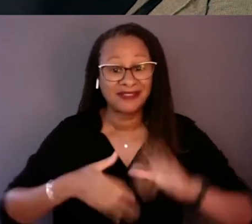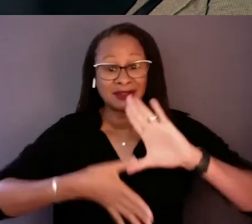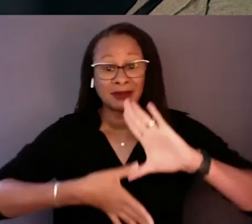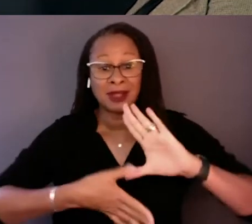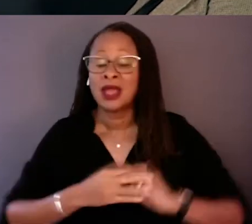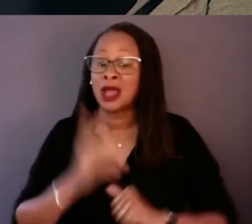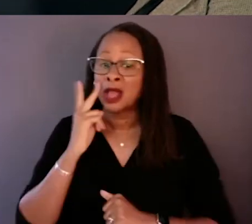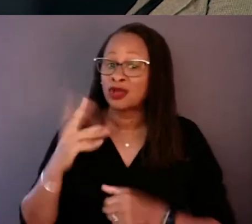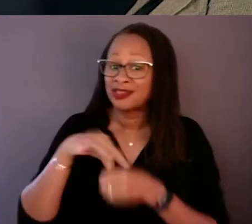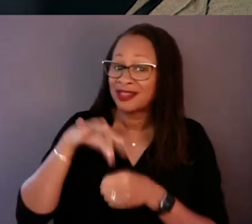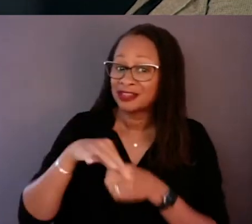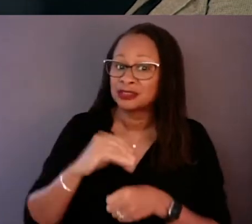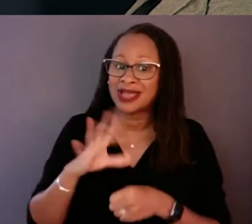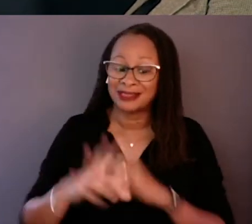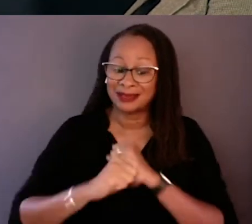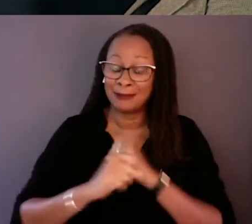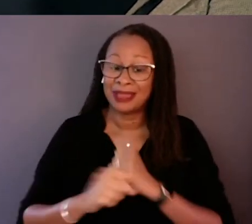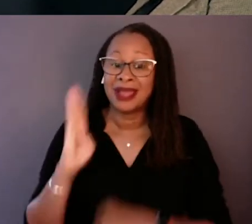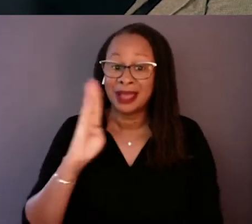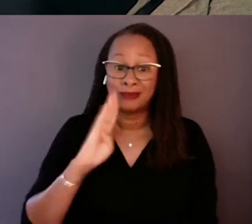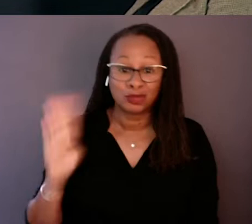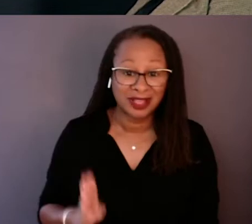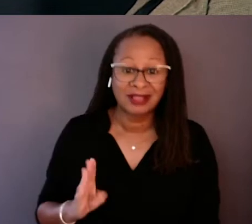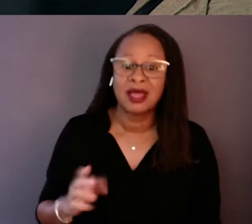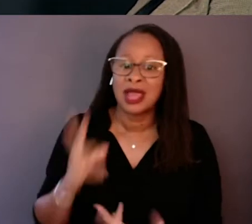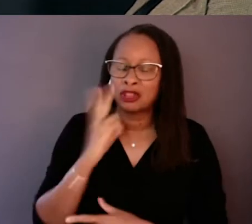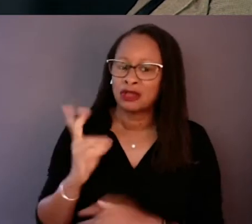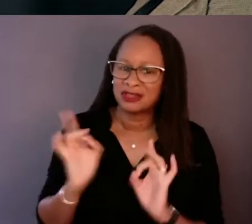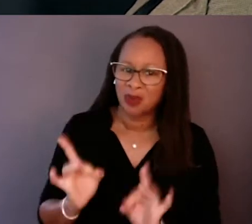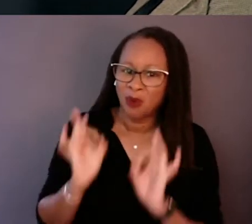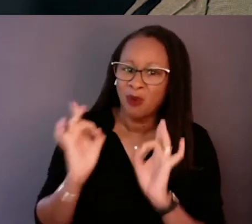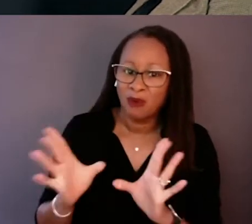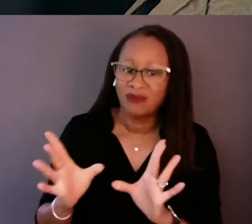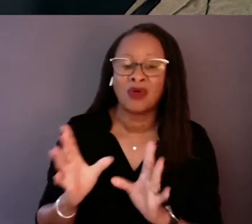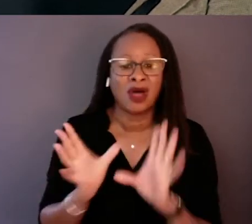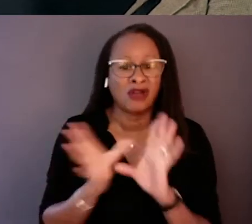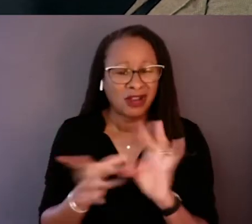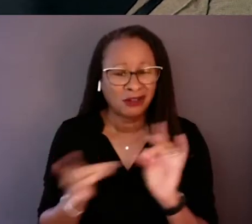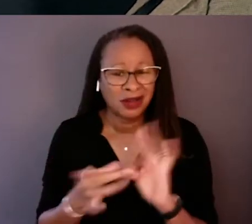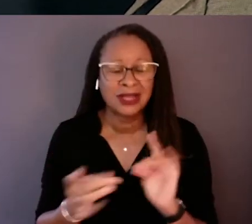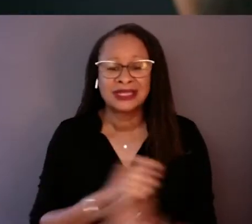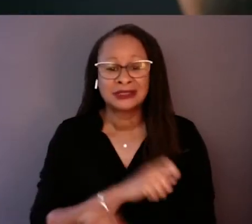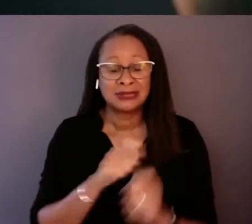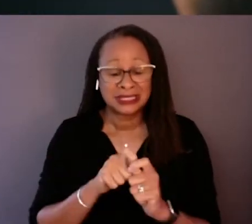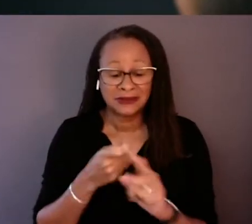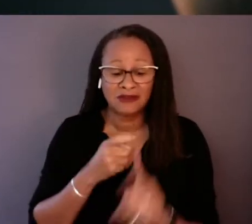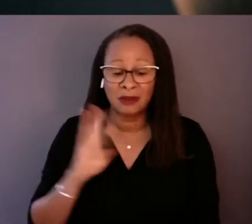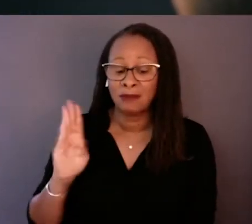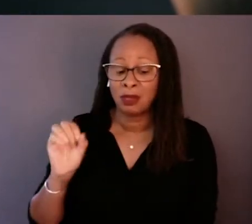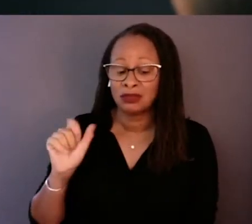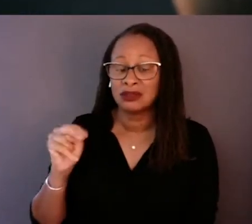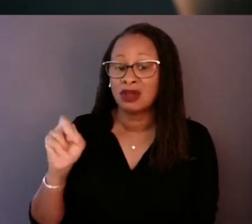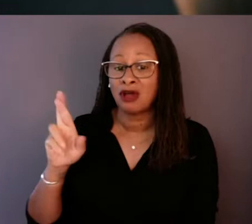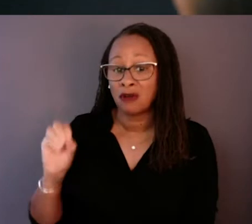electoral campaign in Brazil and this really hateful, violent rhetoric coming out of especially Bolsonaro's campaign said, you